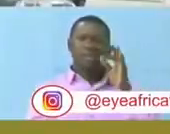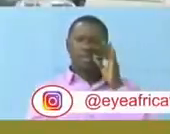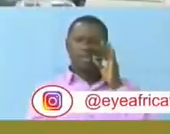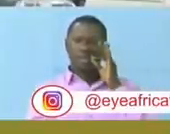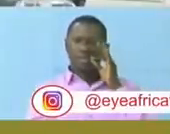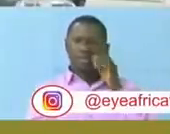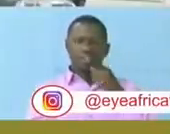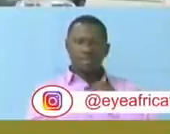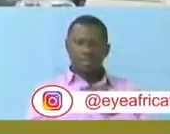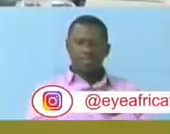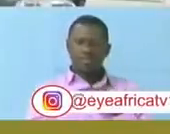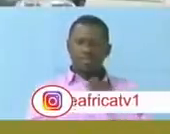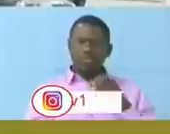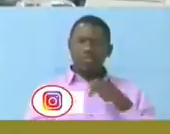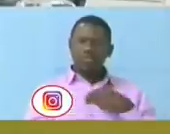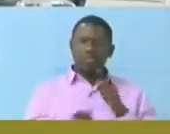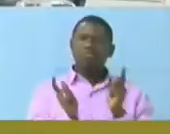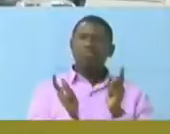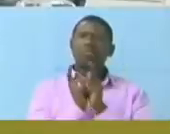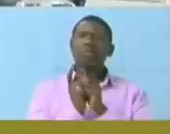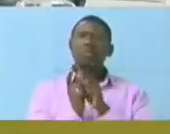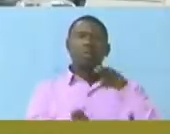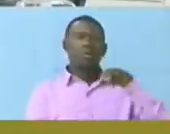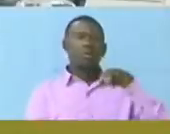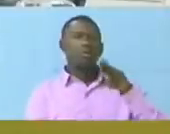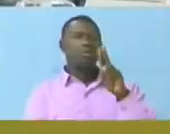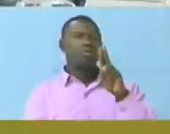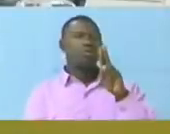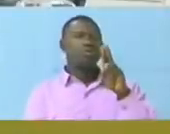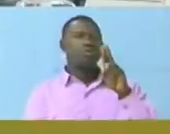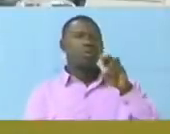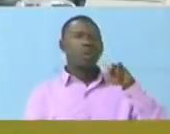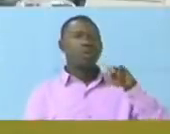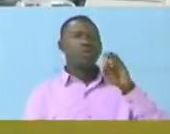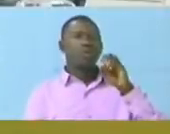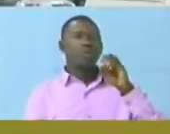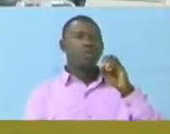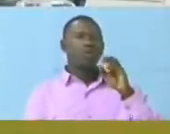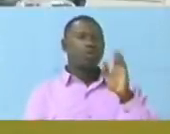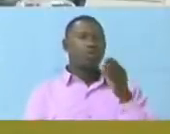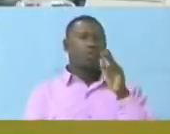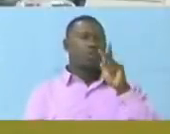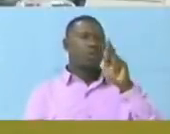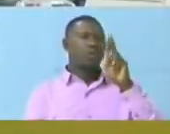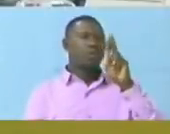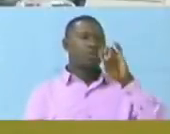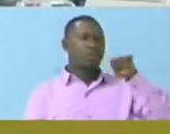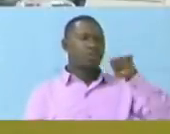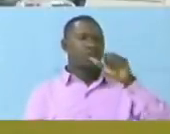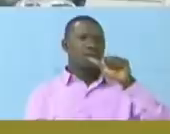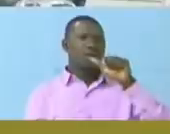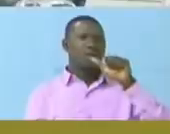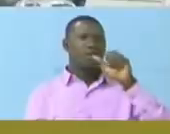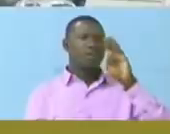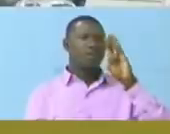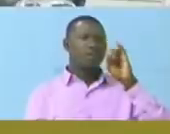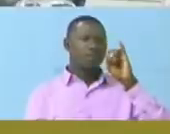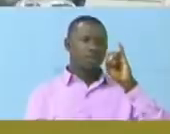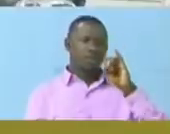check with Numo Kujabi. Atalaja abiru kata yote alimu kujari nyilinka. Then that's how we